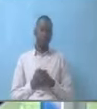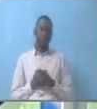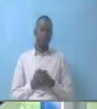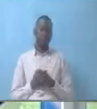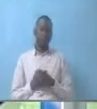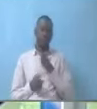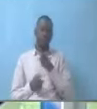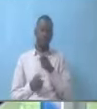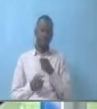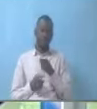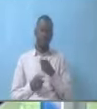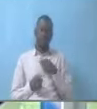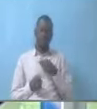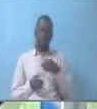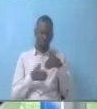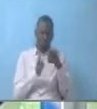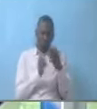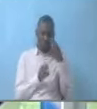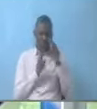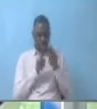this one, let's look at section